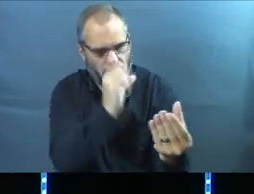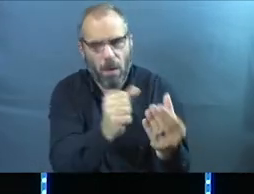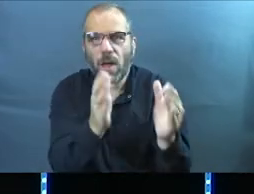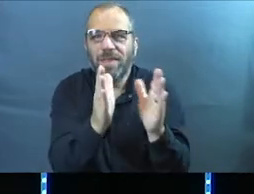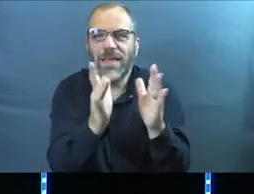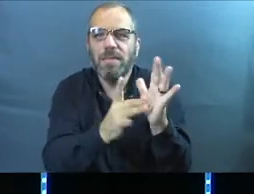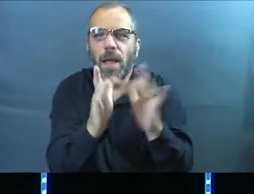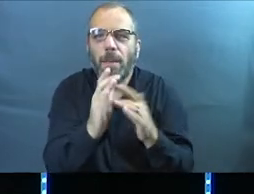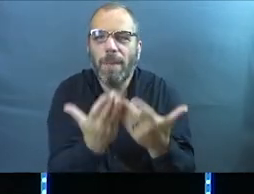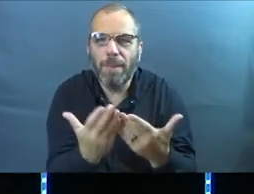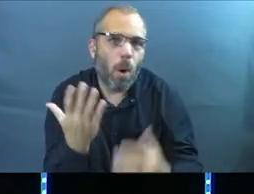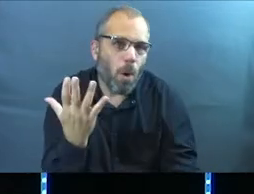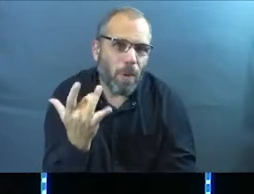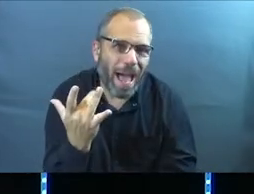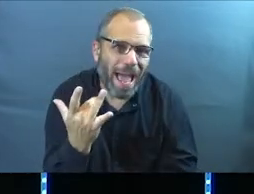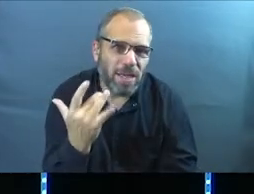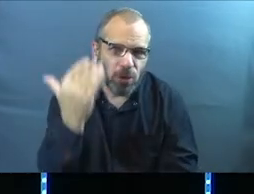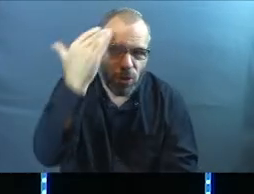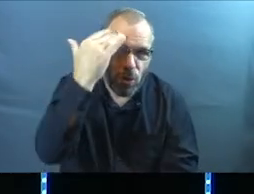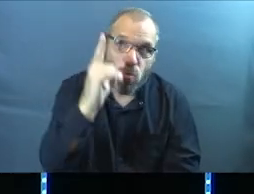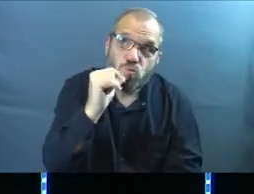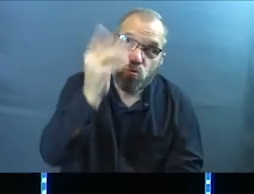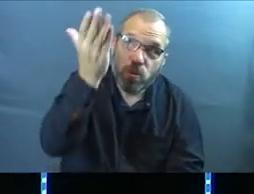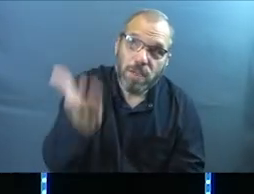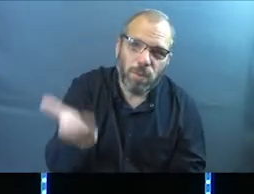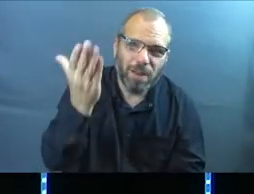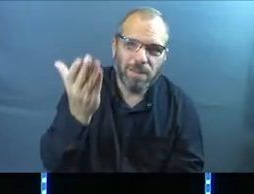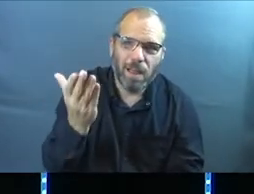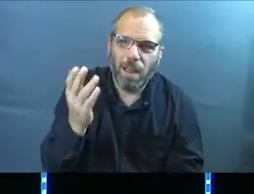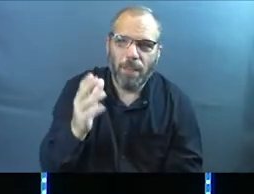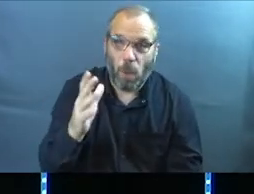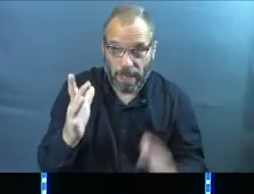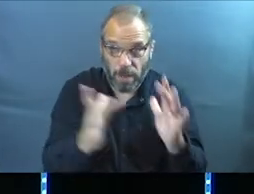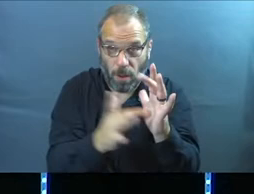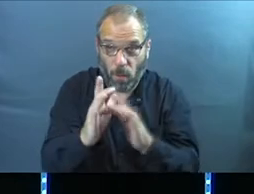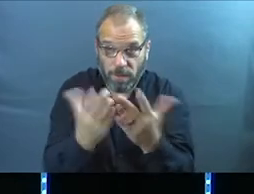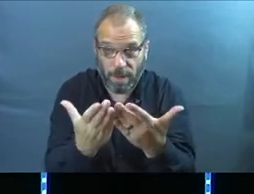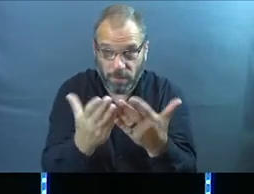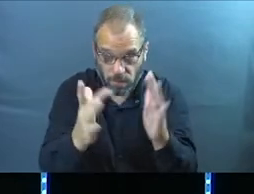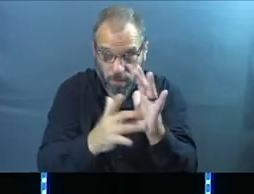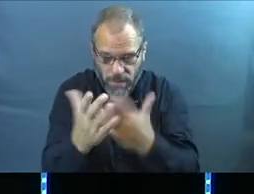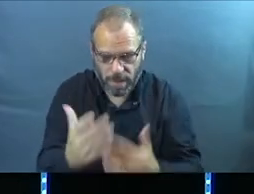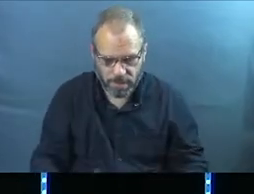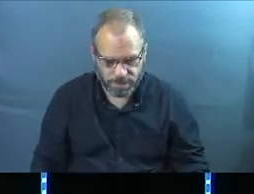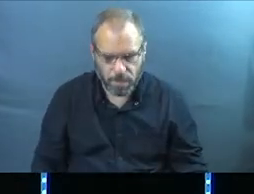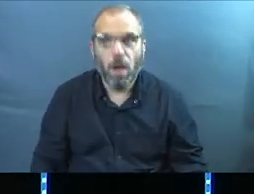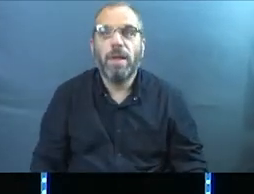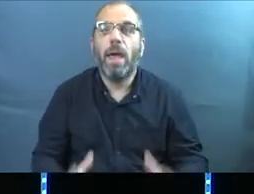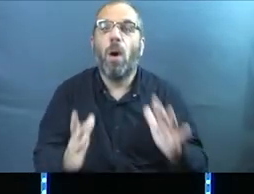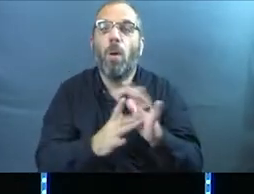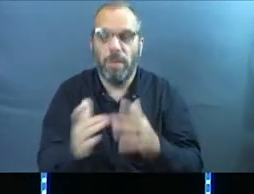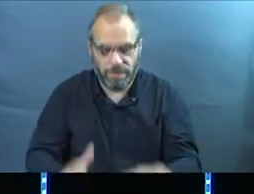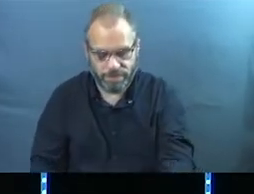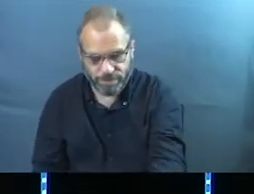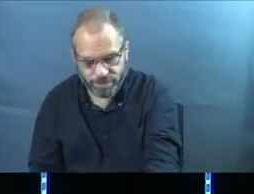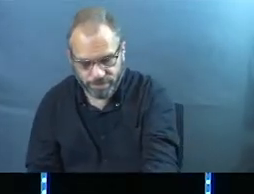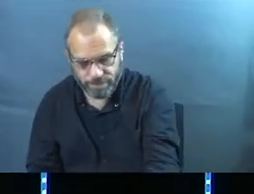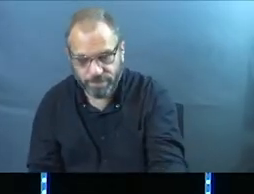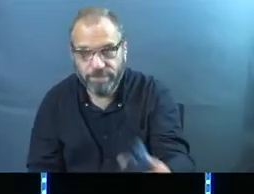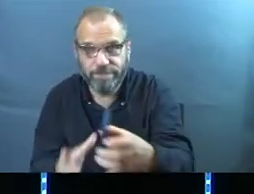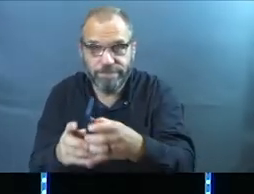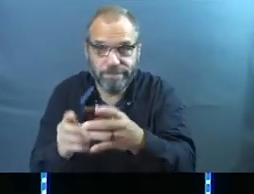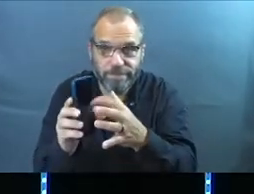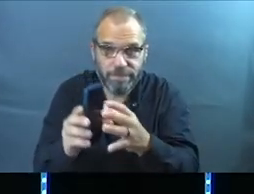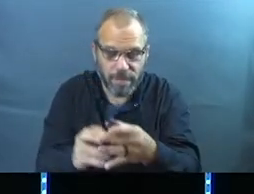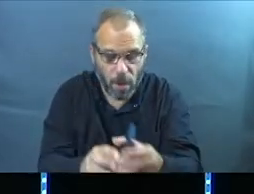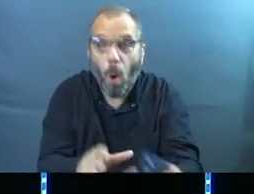so that you could know who he was. I love that. Do you have your Bibles today? get a Bible. If you don't have a Bible, get a